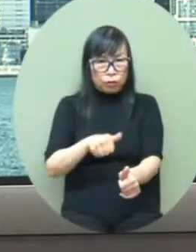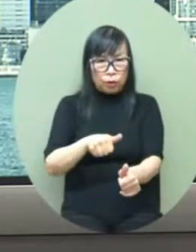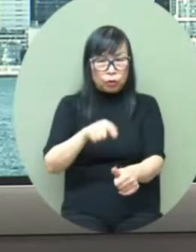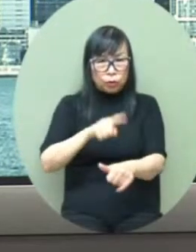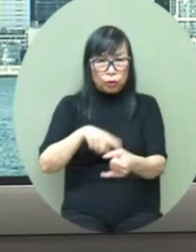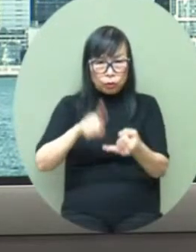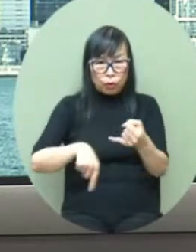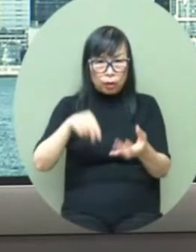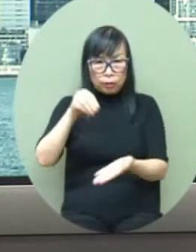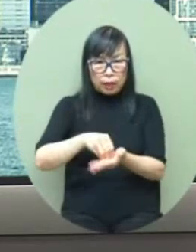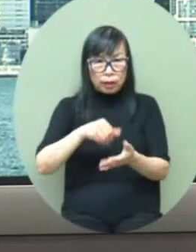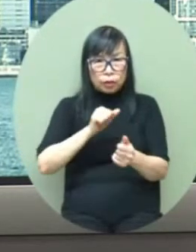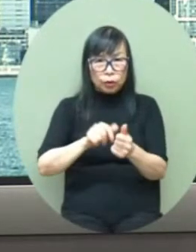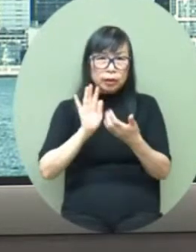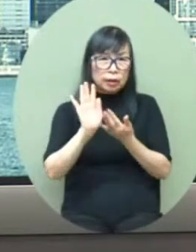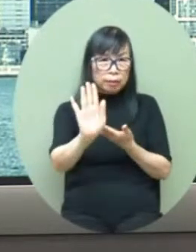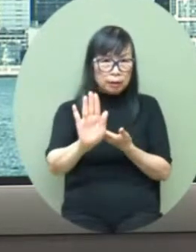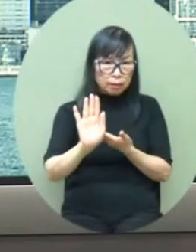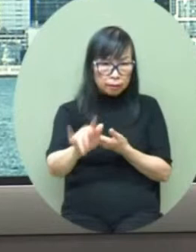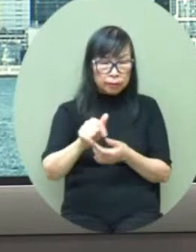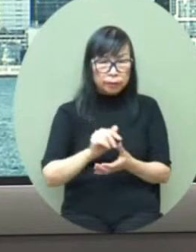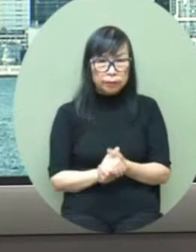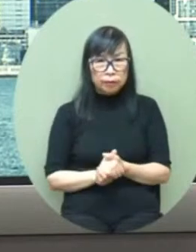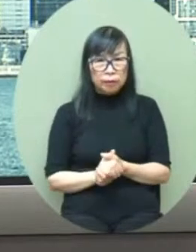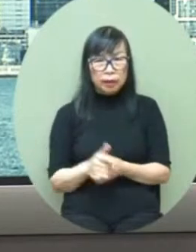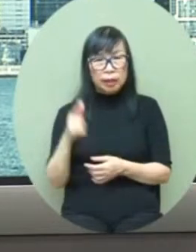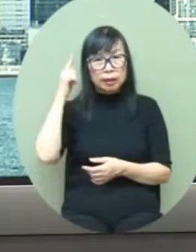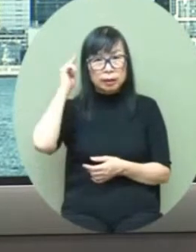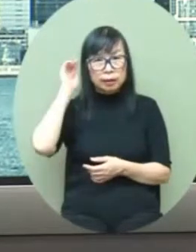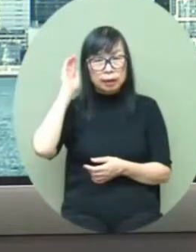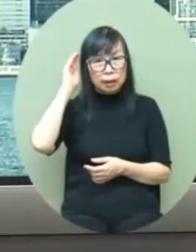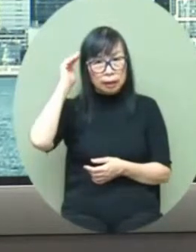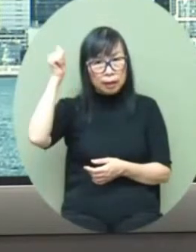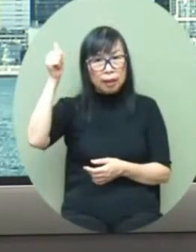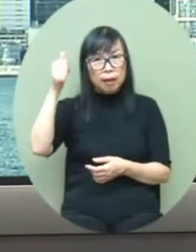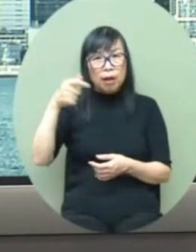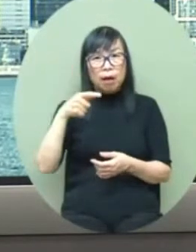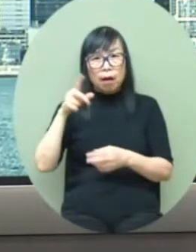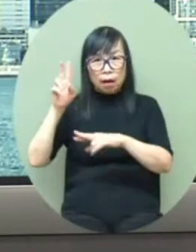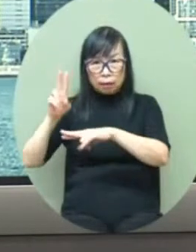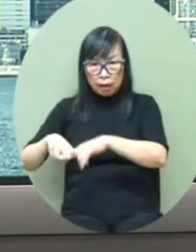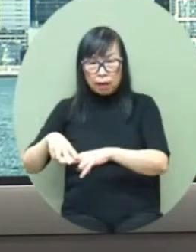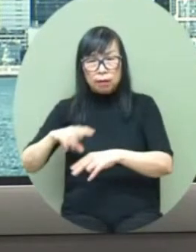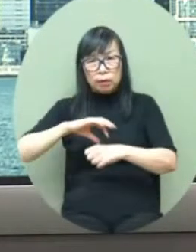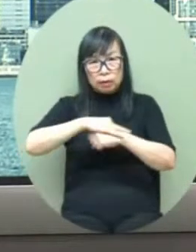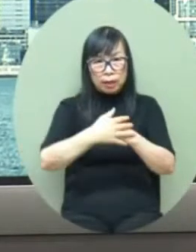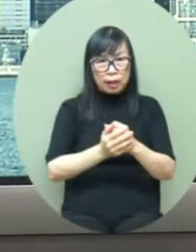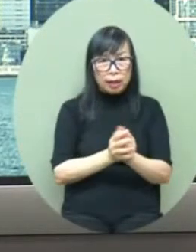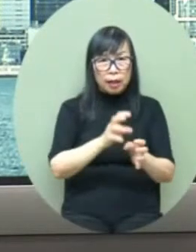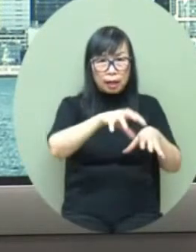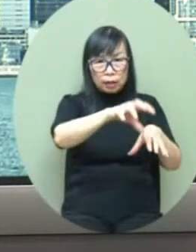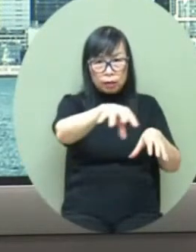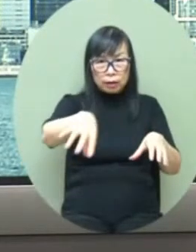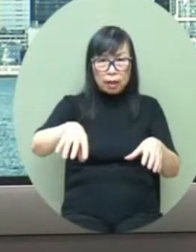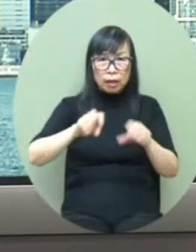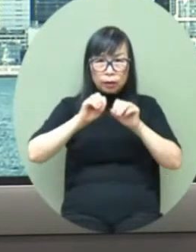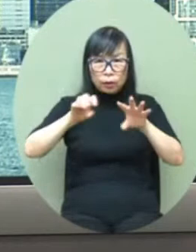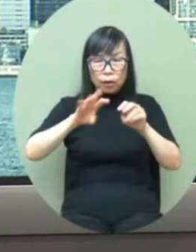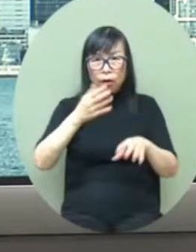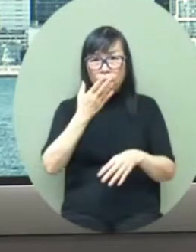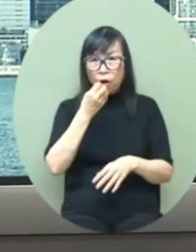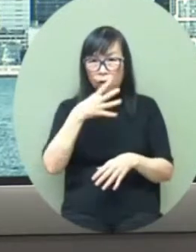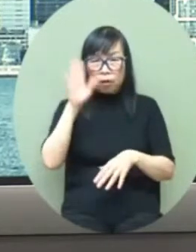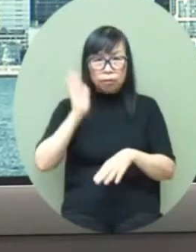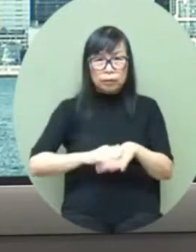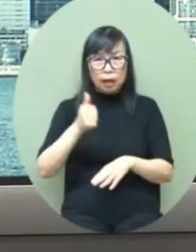the epidemic, we will put on our full throttle to catch up with our development and to catch